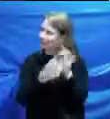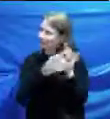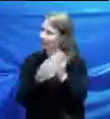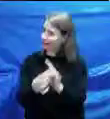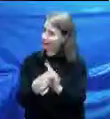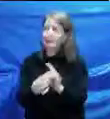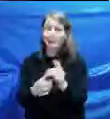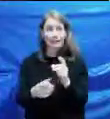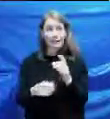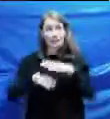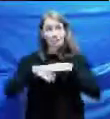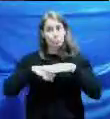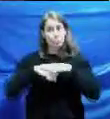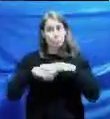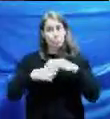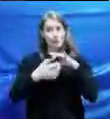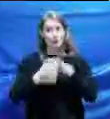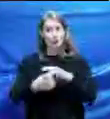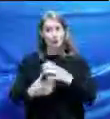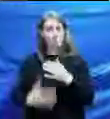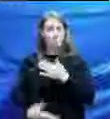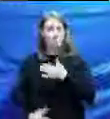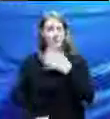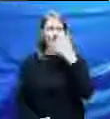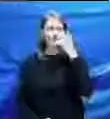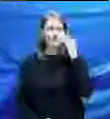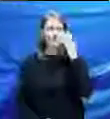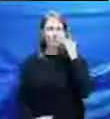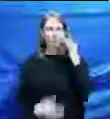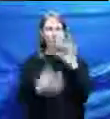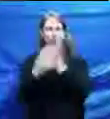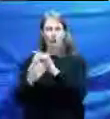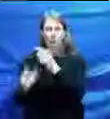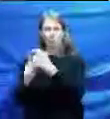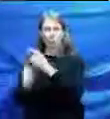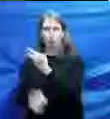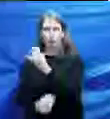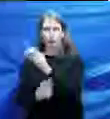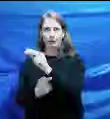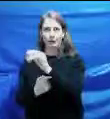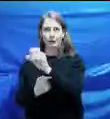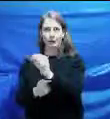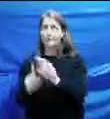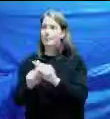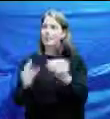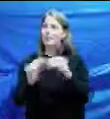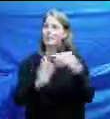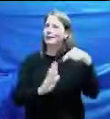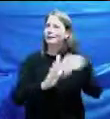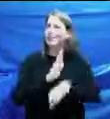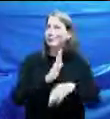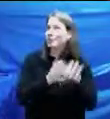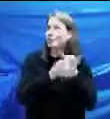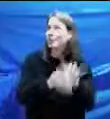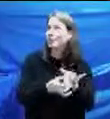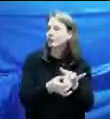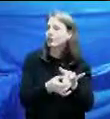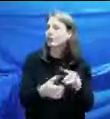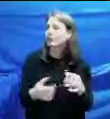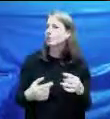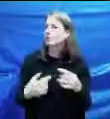that turns their experience into a question, a thought, and some level of analysis about what the author is trying to say.